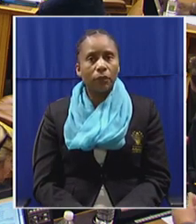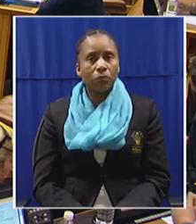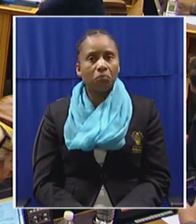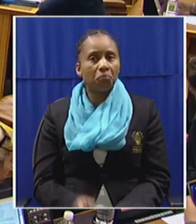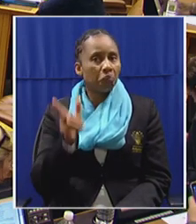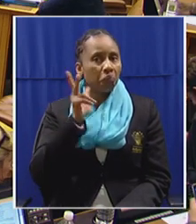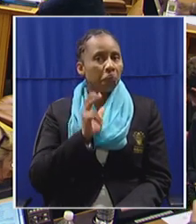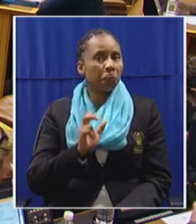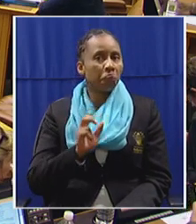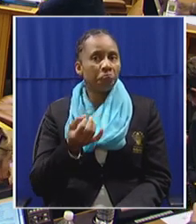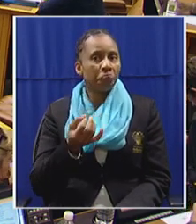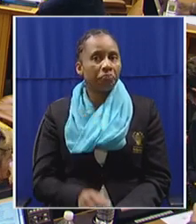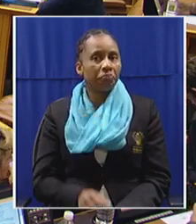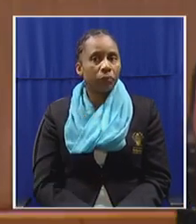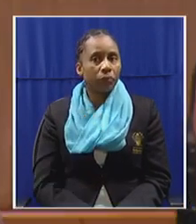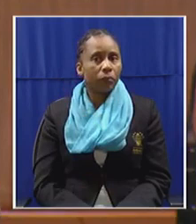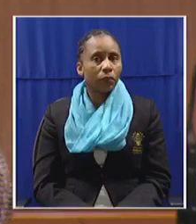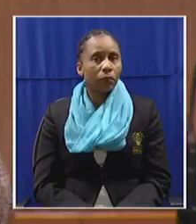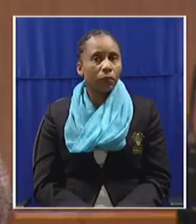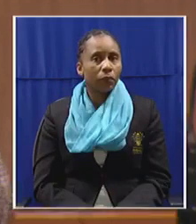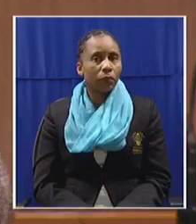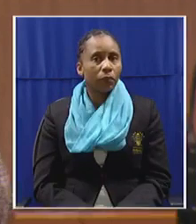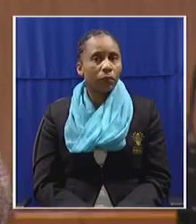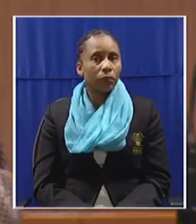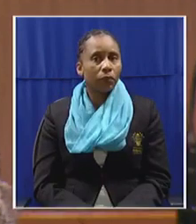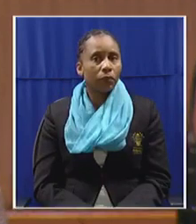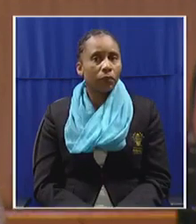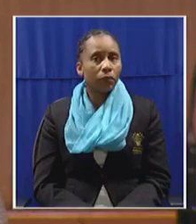engaged SALCA on how it can engage? Oh,